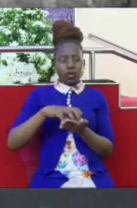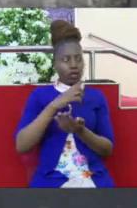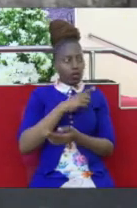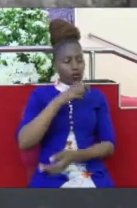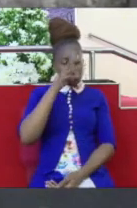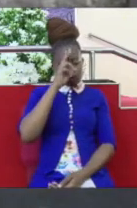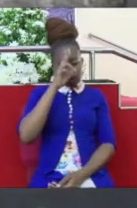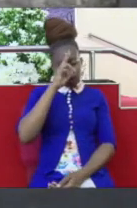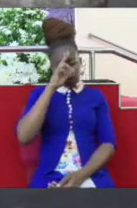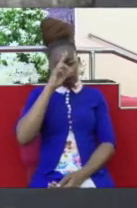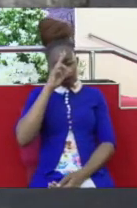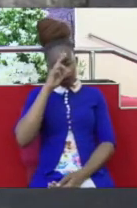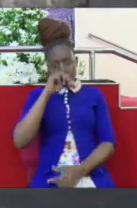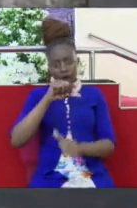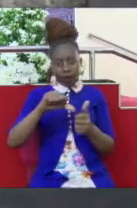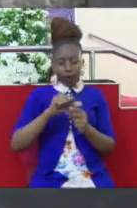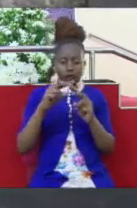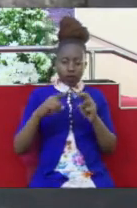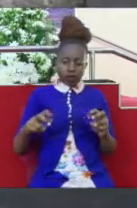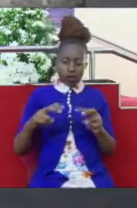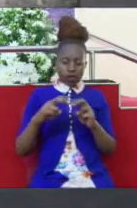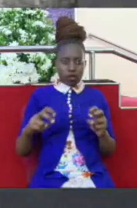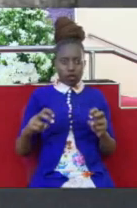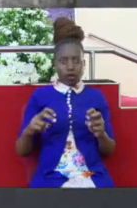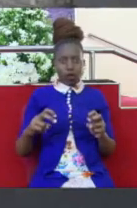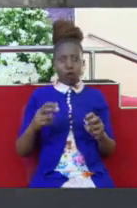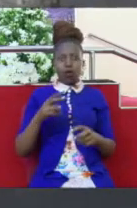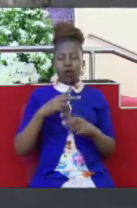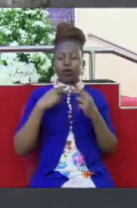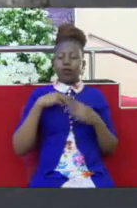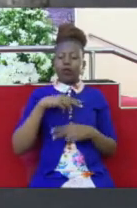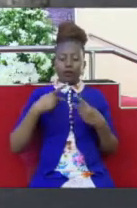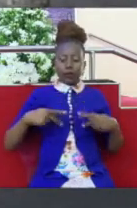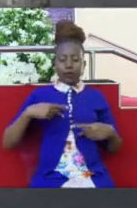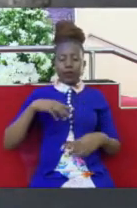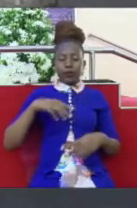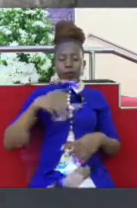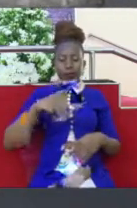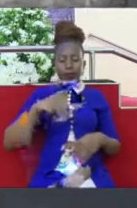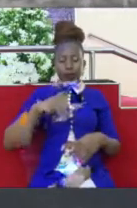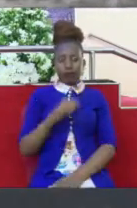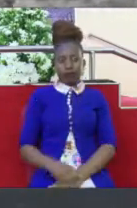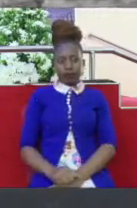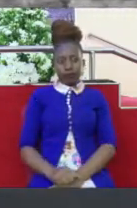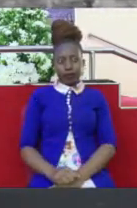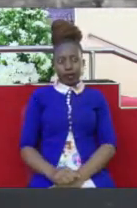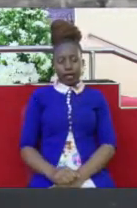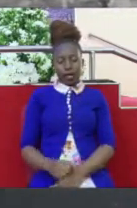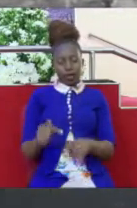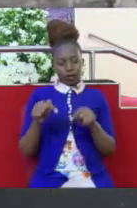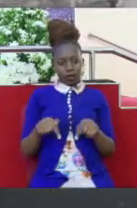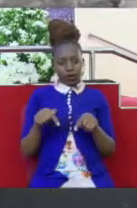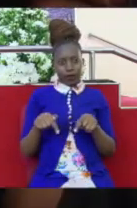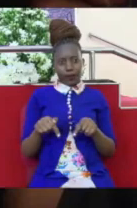ama mauaji. Now sometimes Rhonda, even today, hata sasa